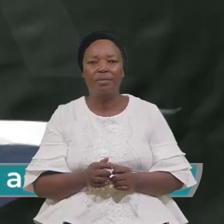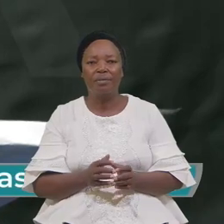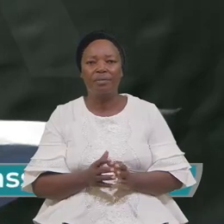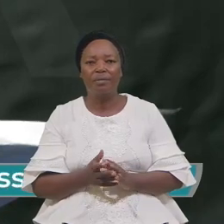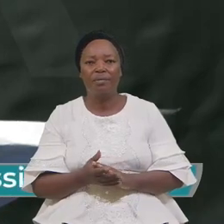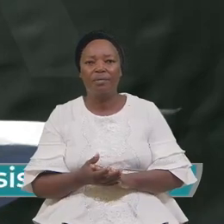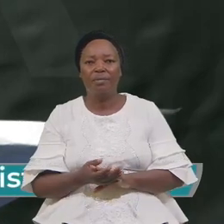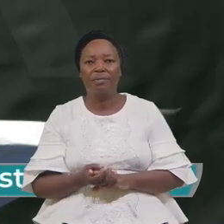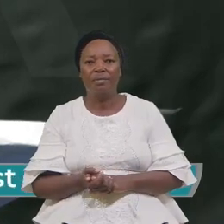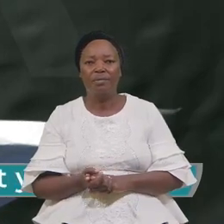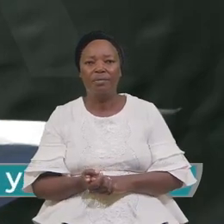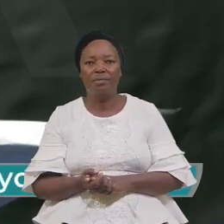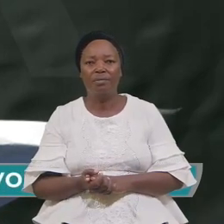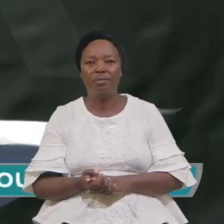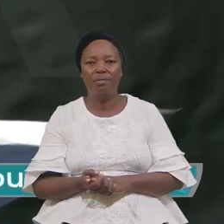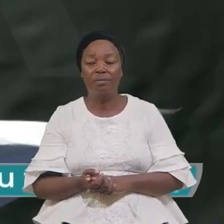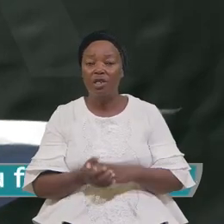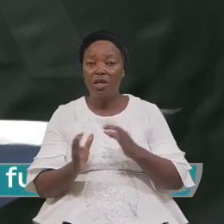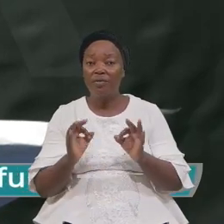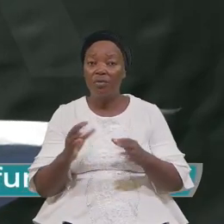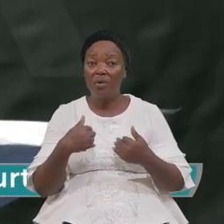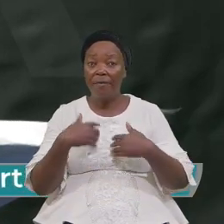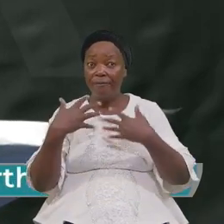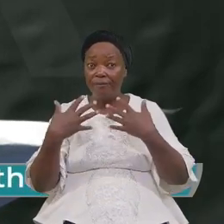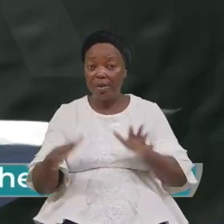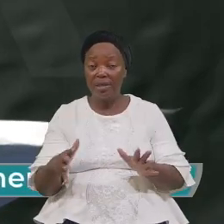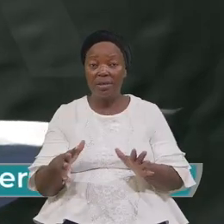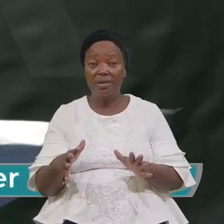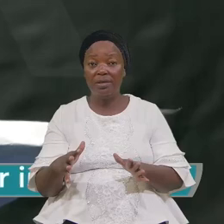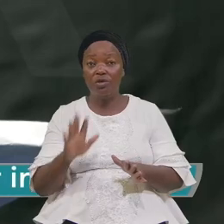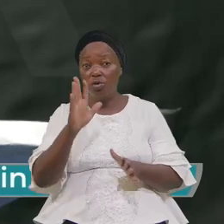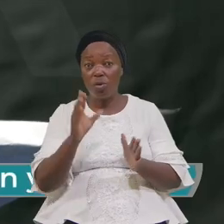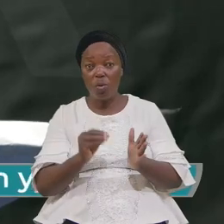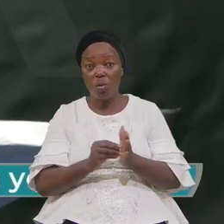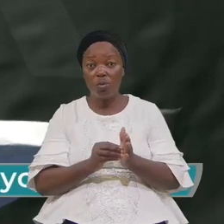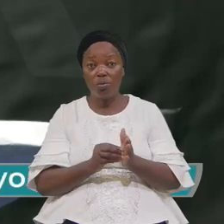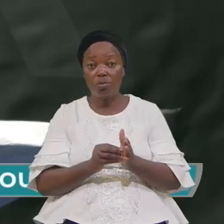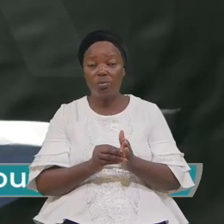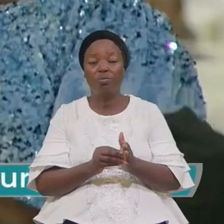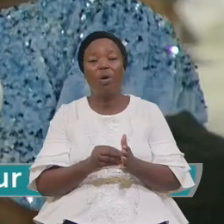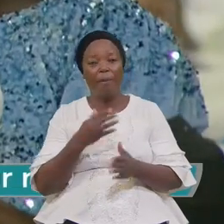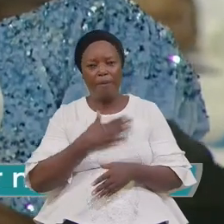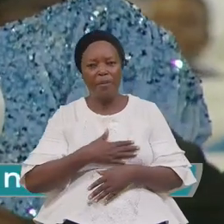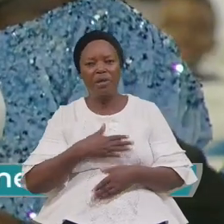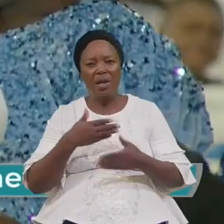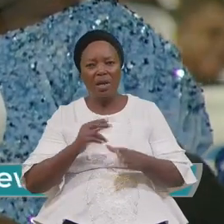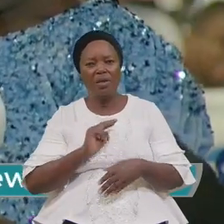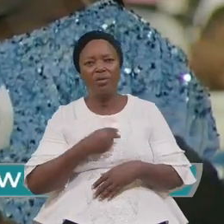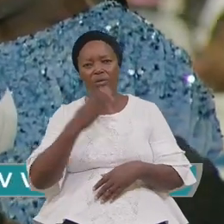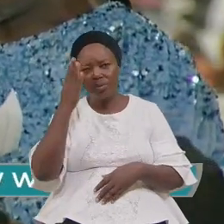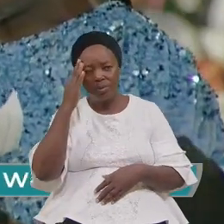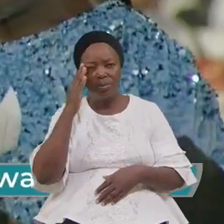And if you have completed your own section of the counseling, kindly